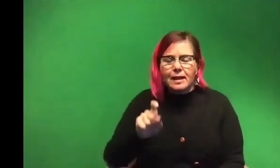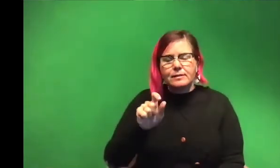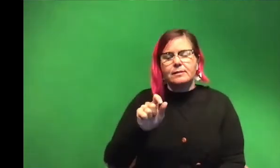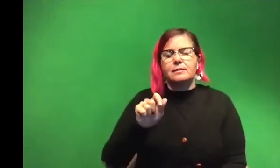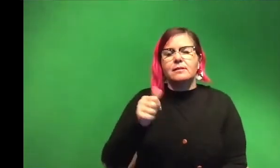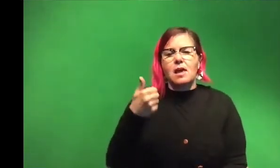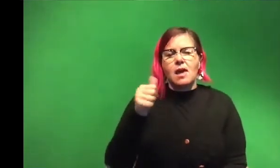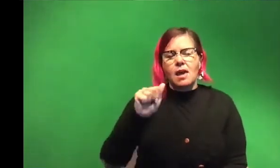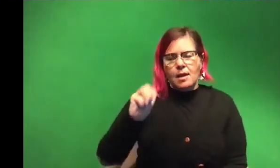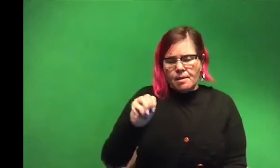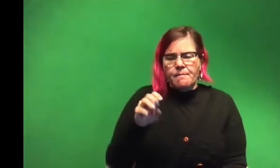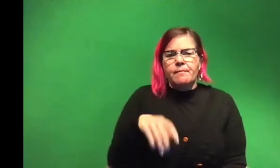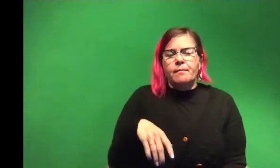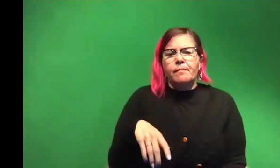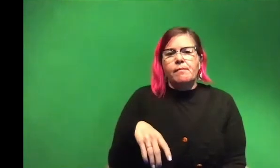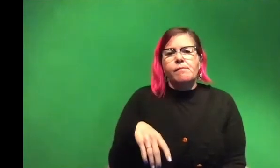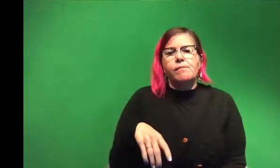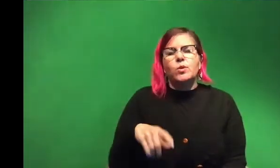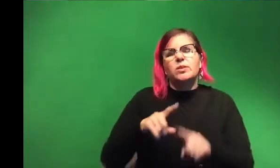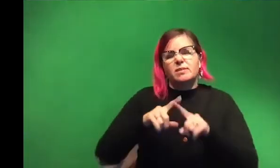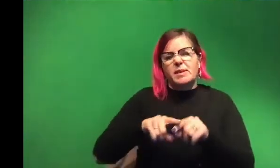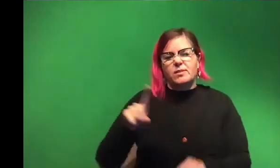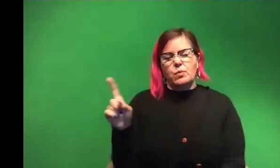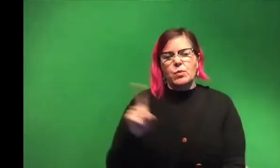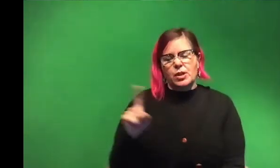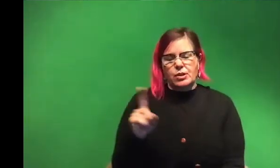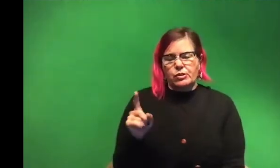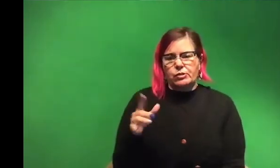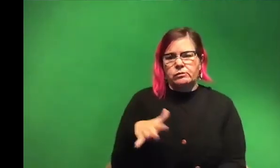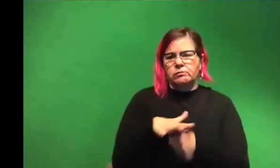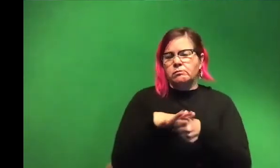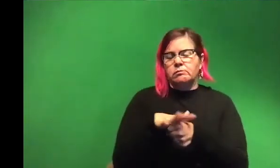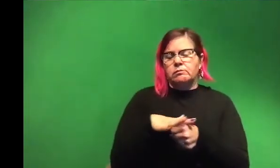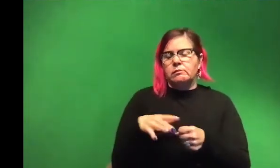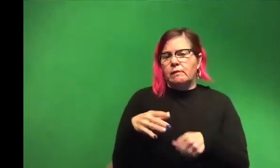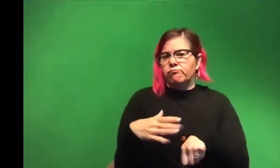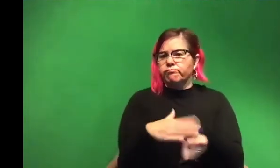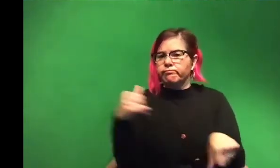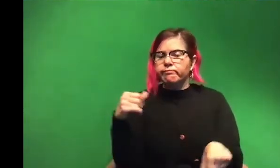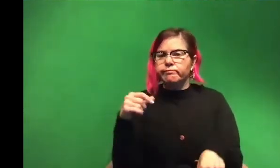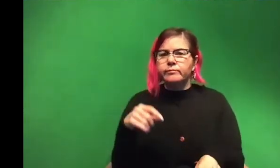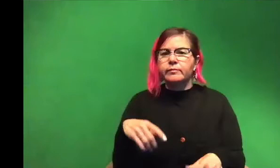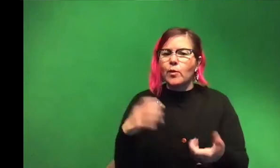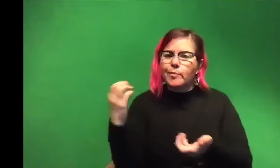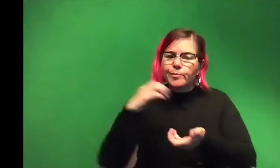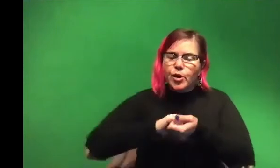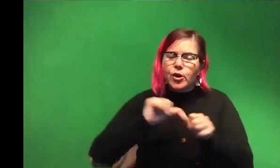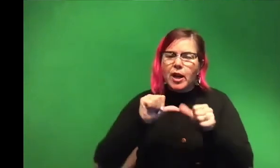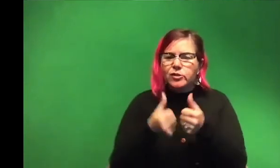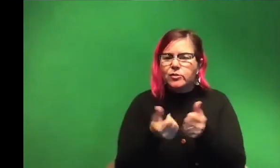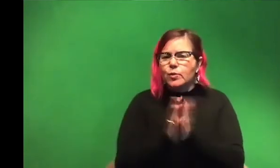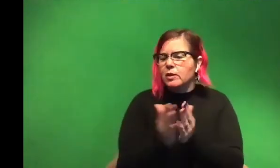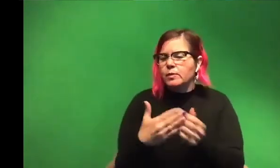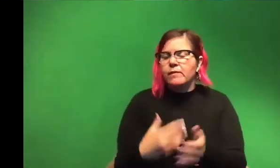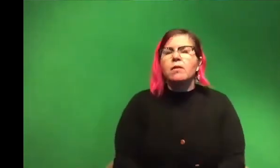it just depends where we uh, have been tasked or what our partner agencies are requesting.